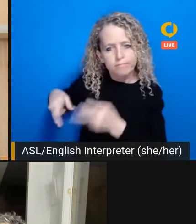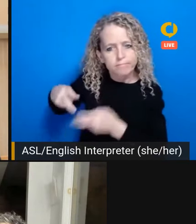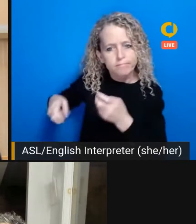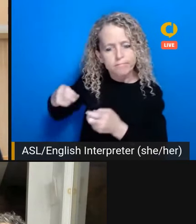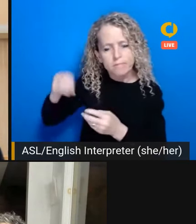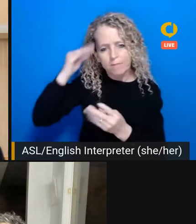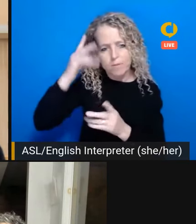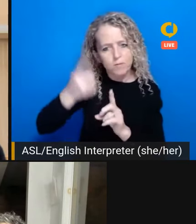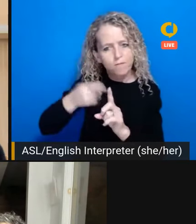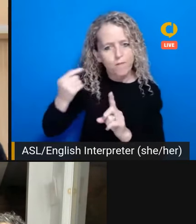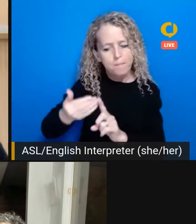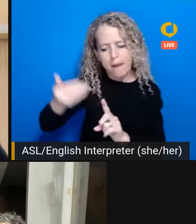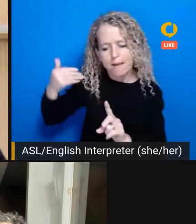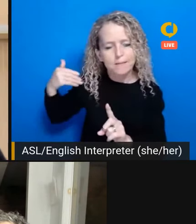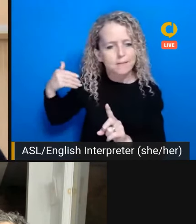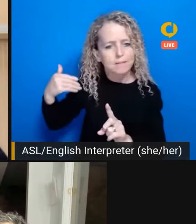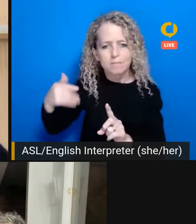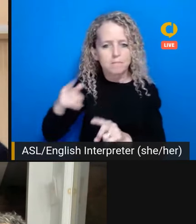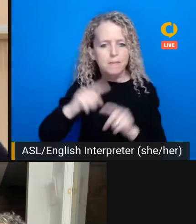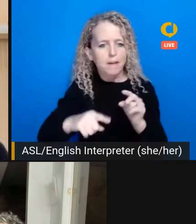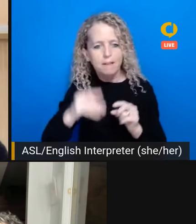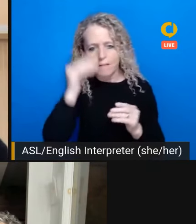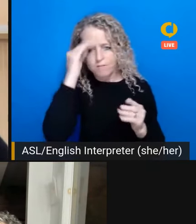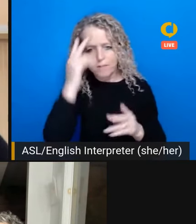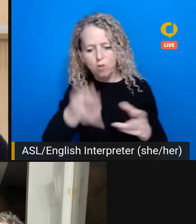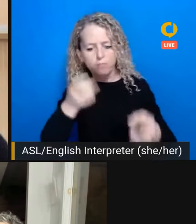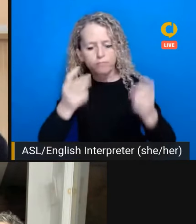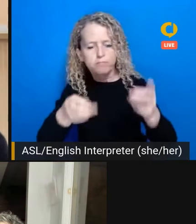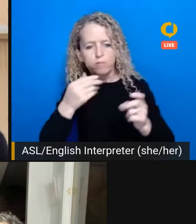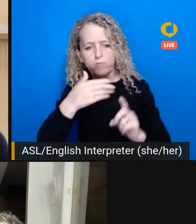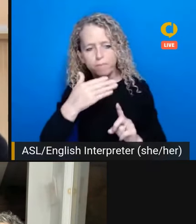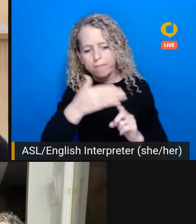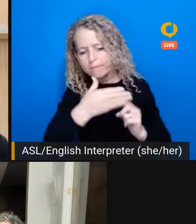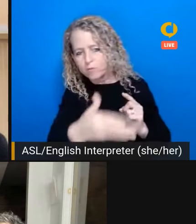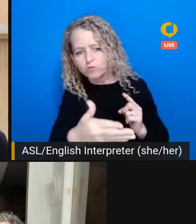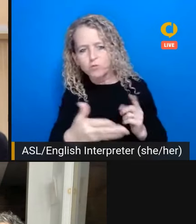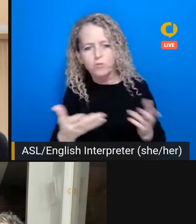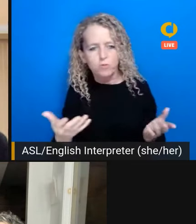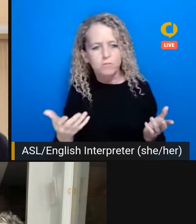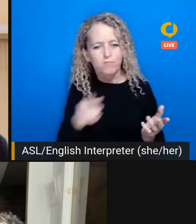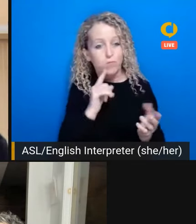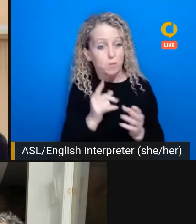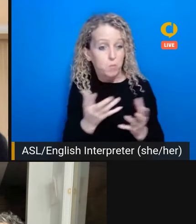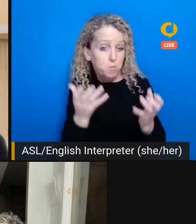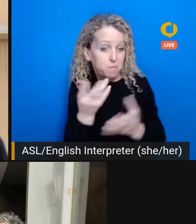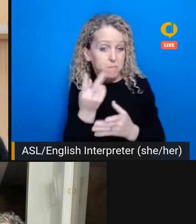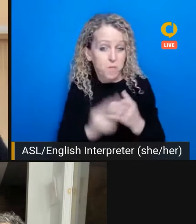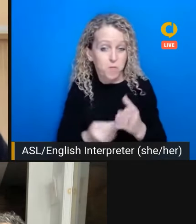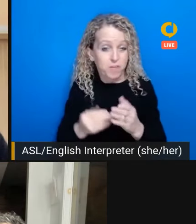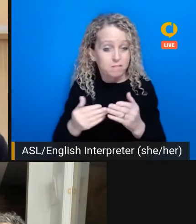things and or treat it as noise, and that's not what you want in many cases.